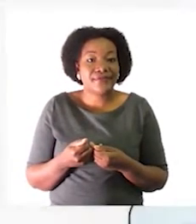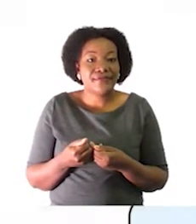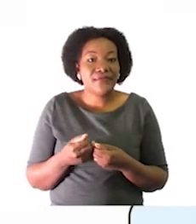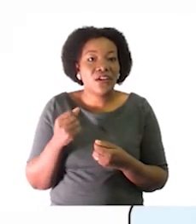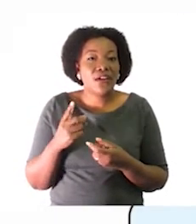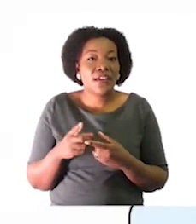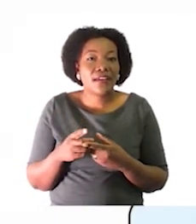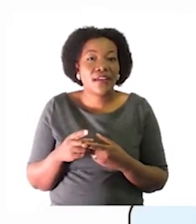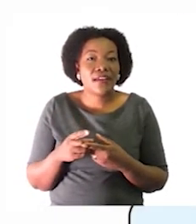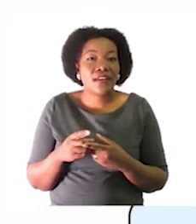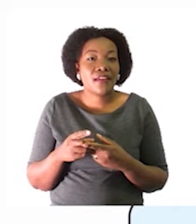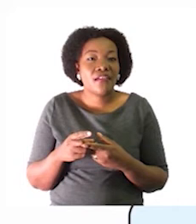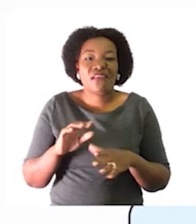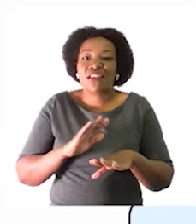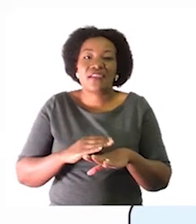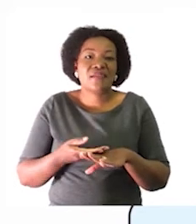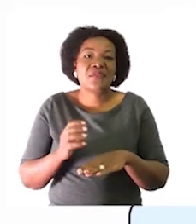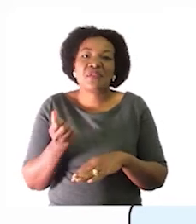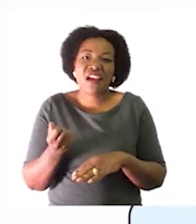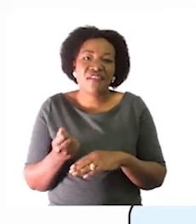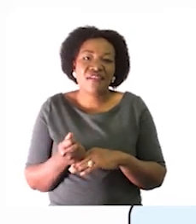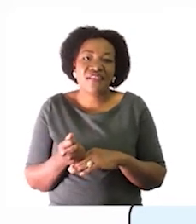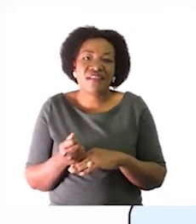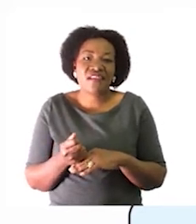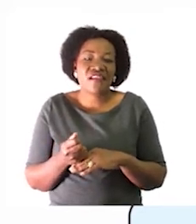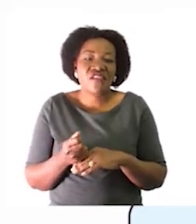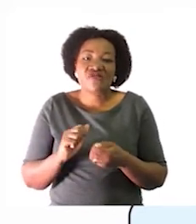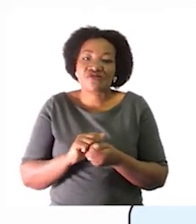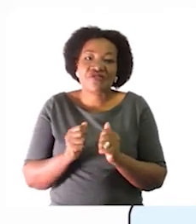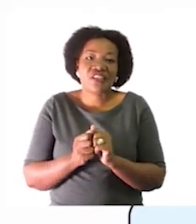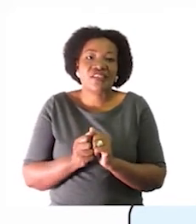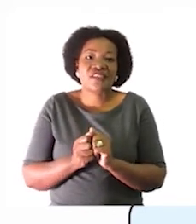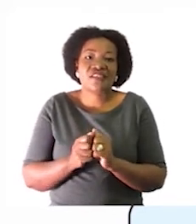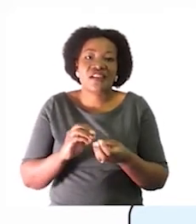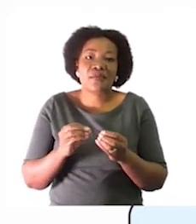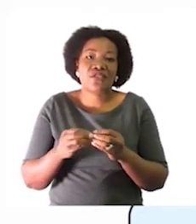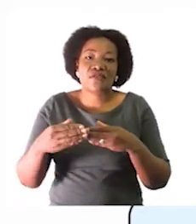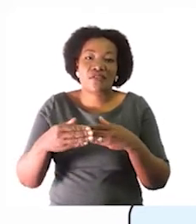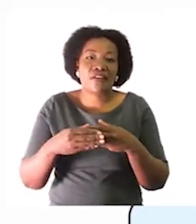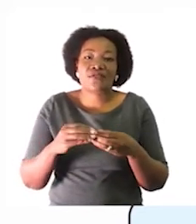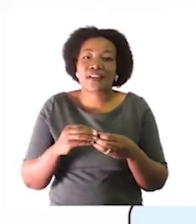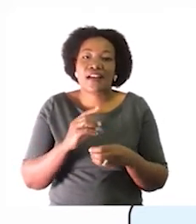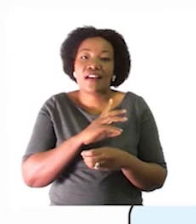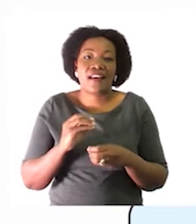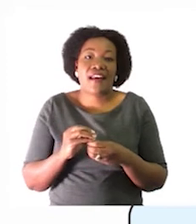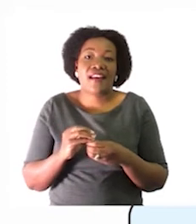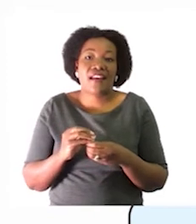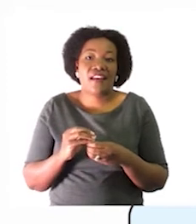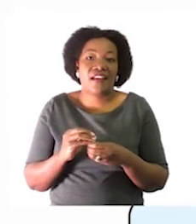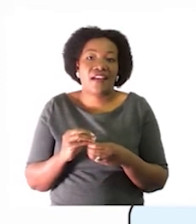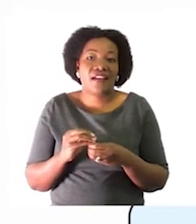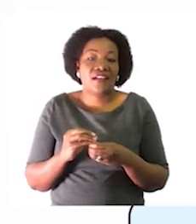Okay, there you have the examples to round off to the nearest 10 as well as to the nearest hundreds. But hundreds